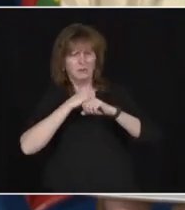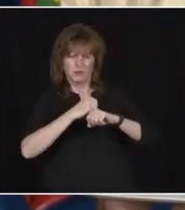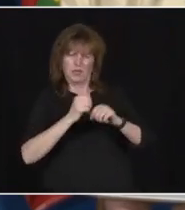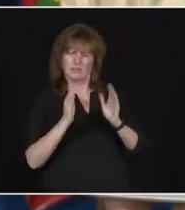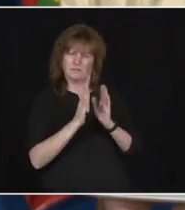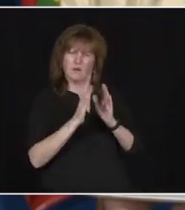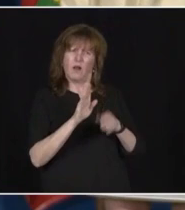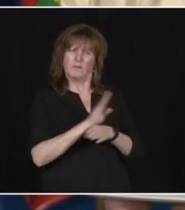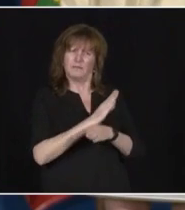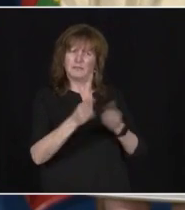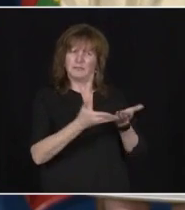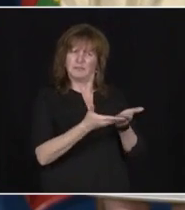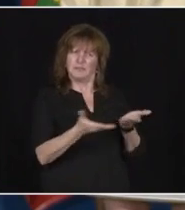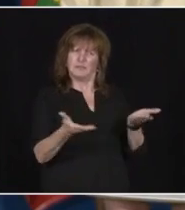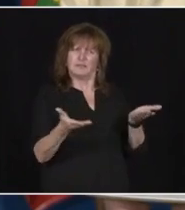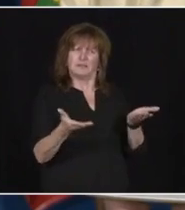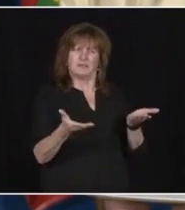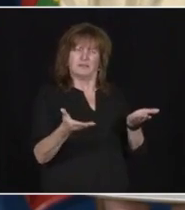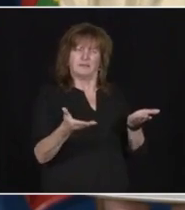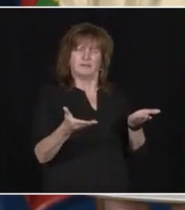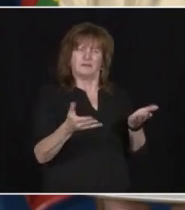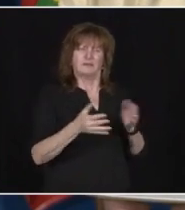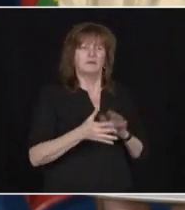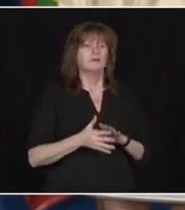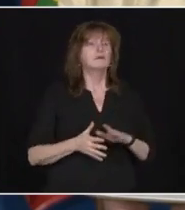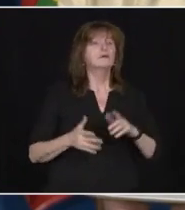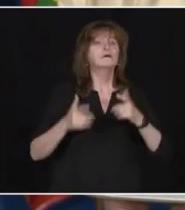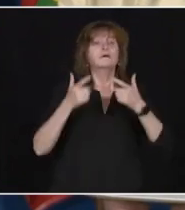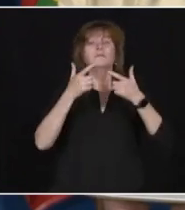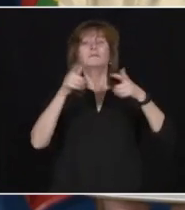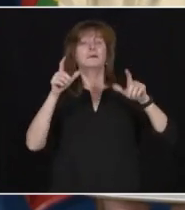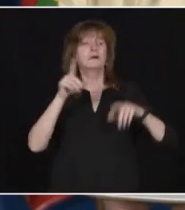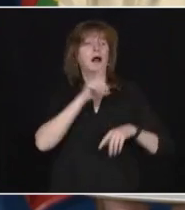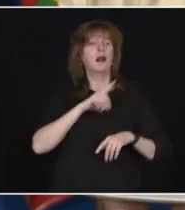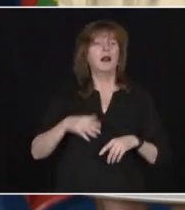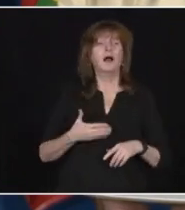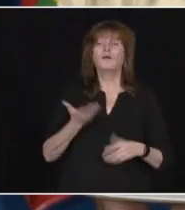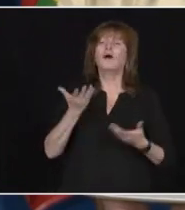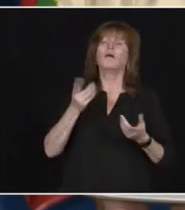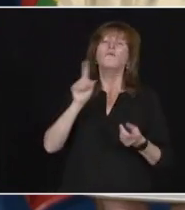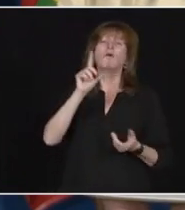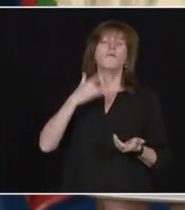businesses. And to all of you big landlords out there, have a heart.